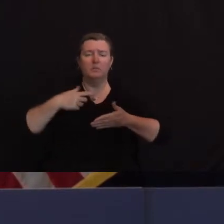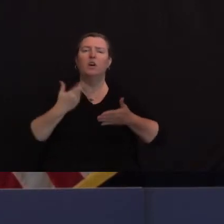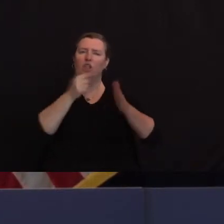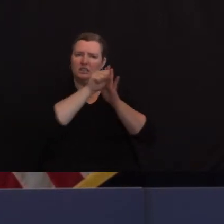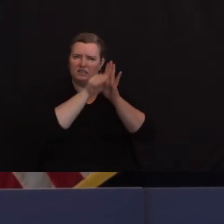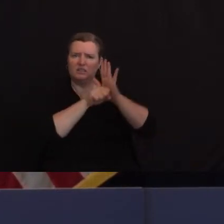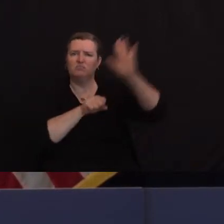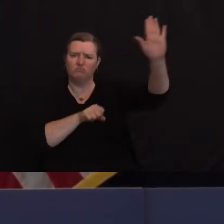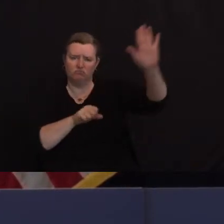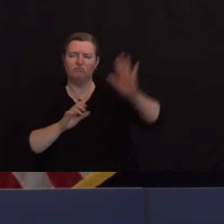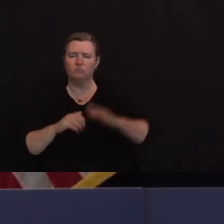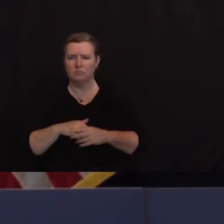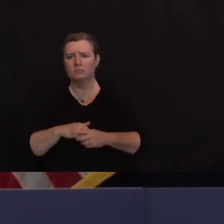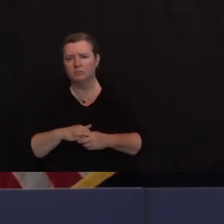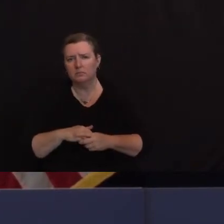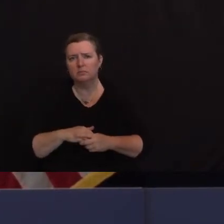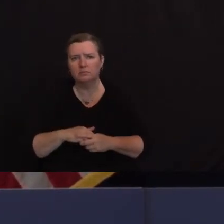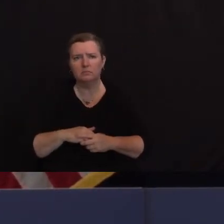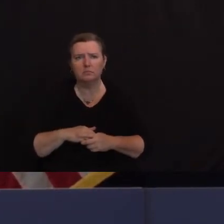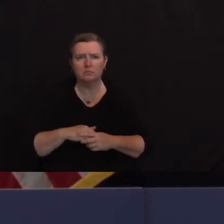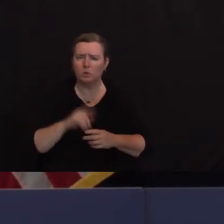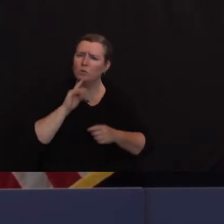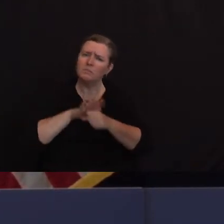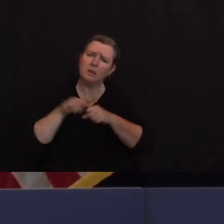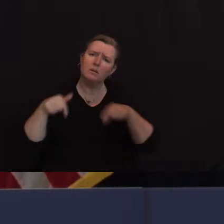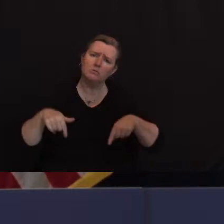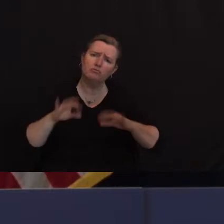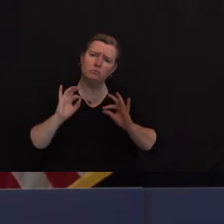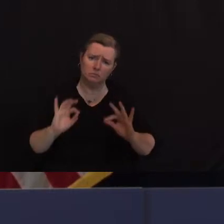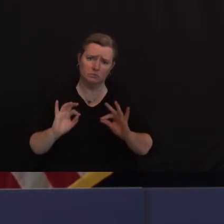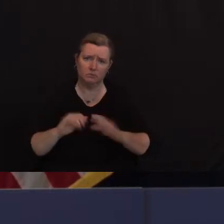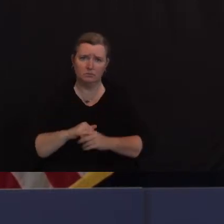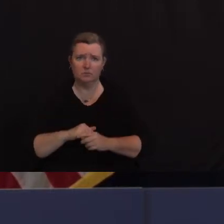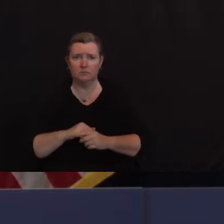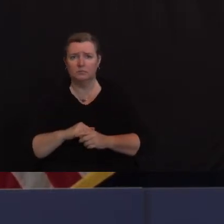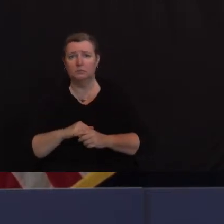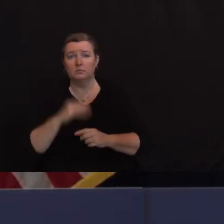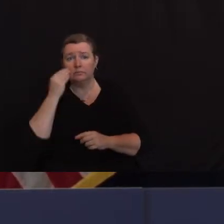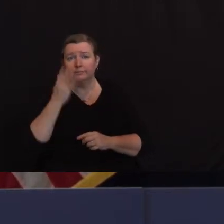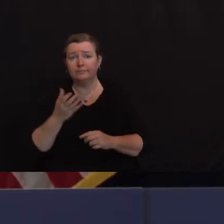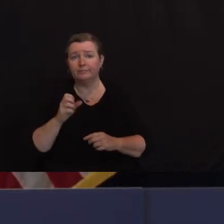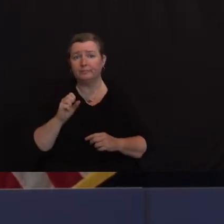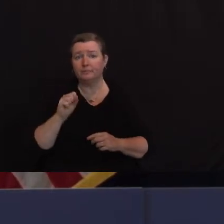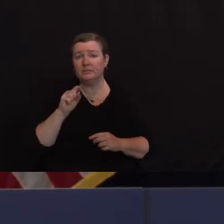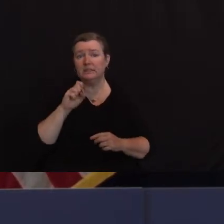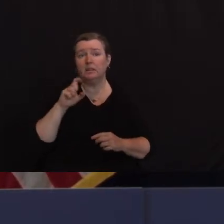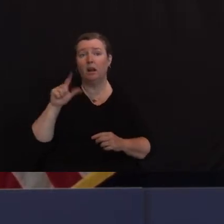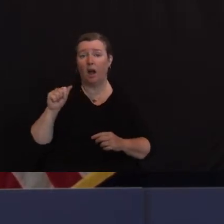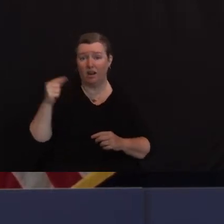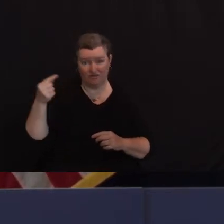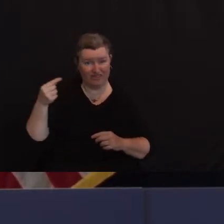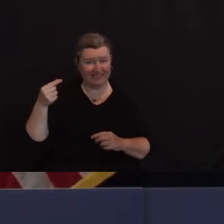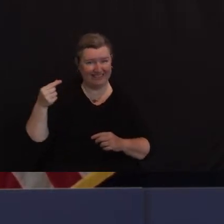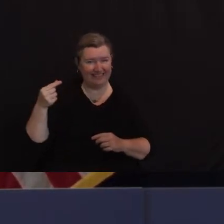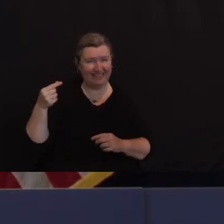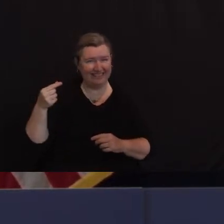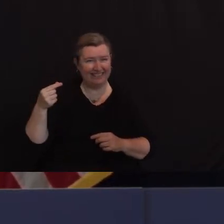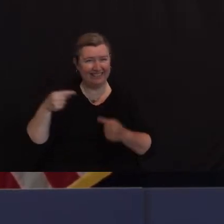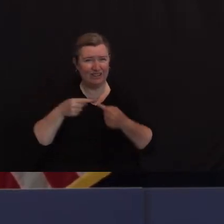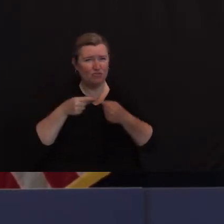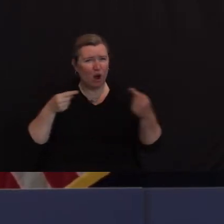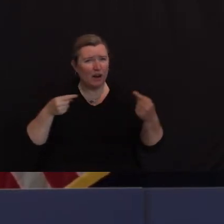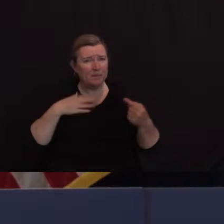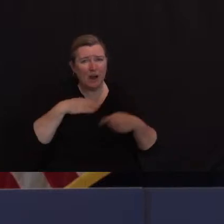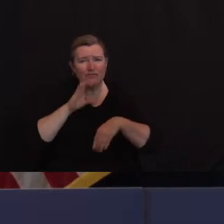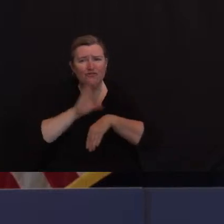and I know you didn't know this, but Stella G's is across the street from Linda and I's church in Hackettstown, and the food is awesome